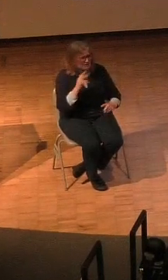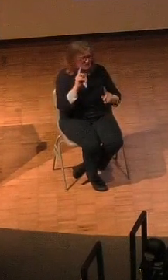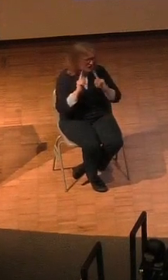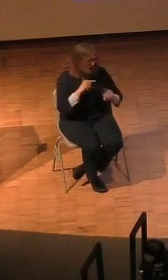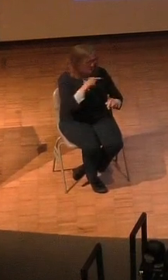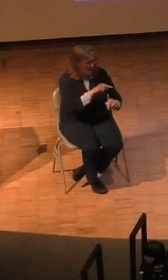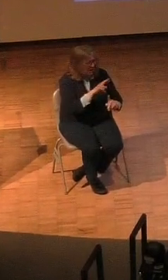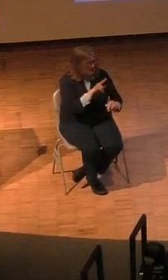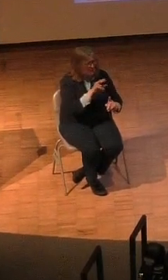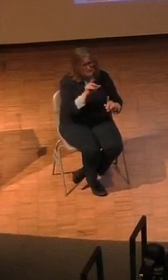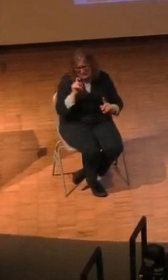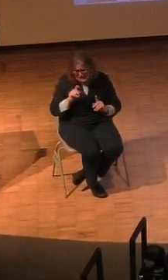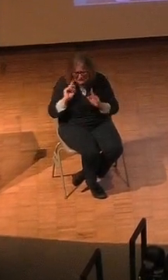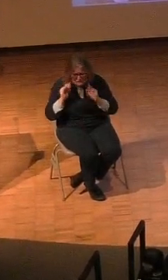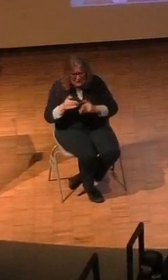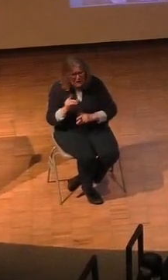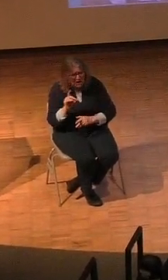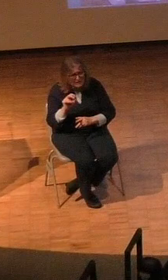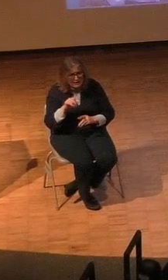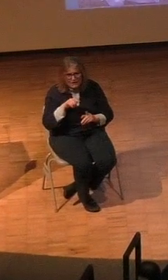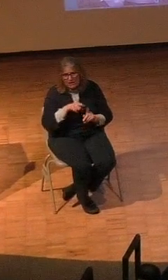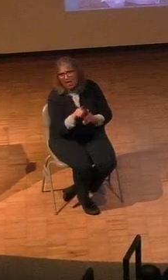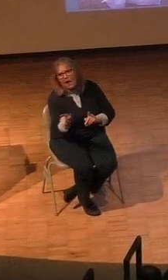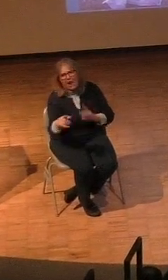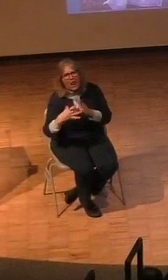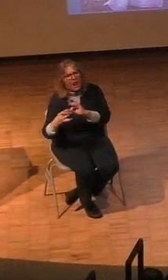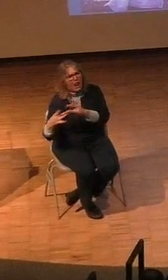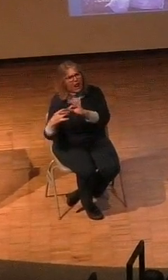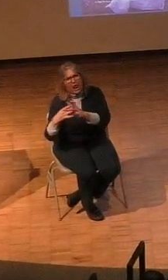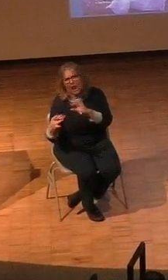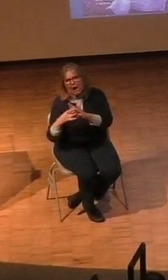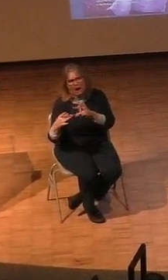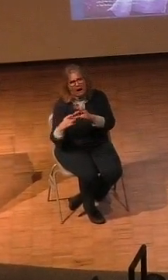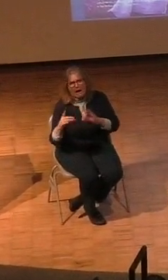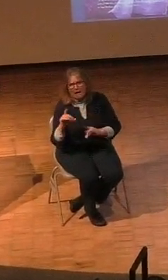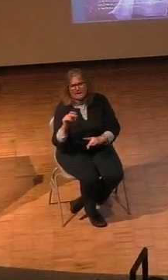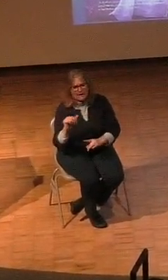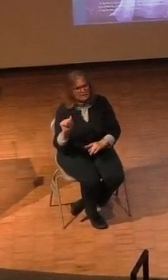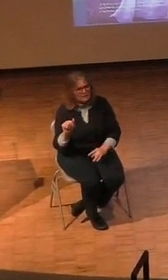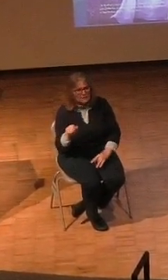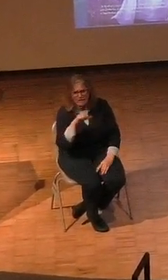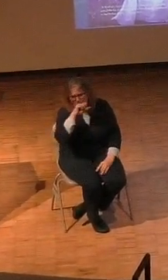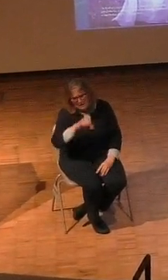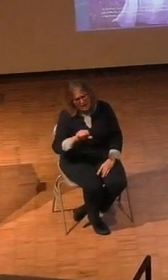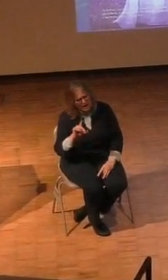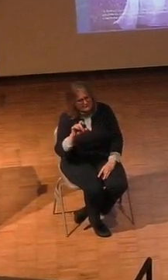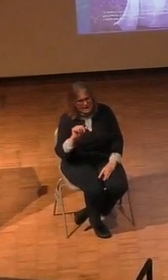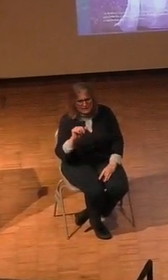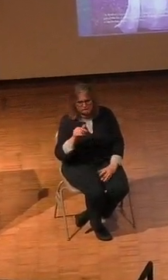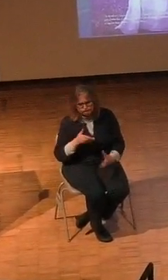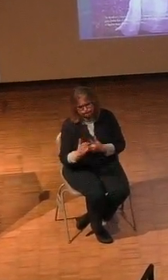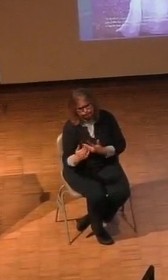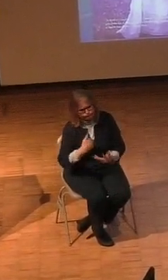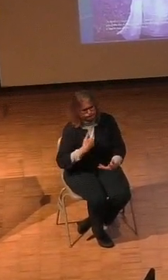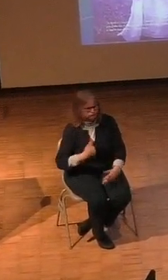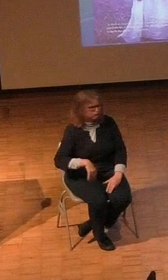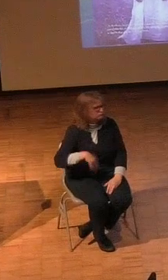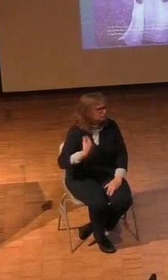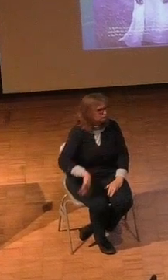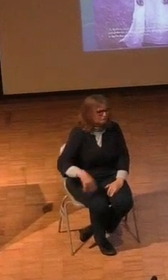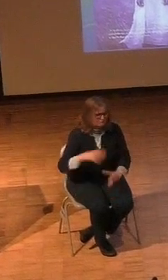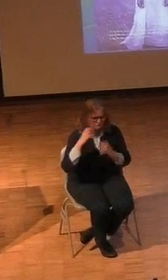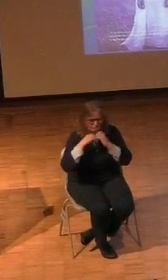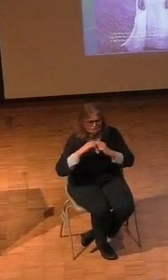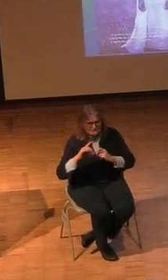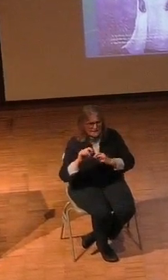be talking about Dana. And then they go off on this whole long, elaborate thing about Dana because they know Dana backwards and forwards, like the back of their hand. But